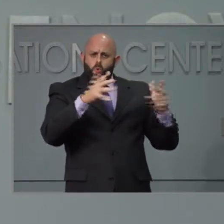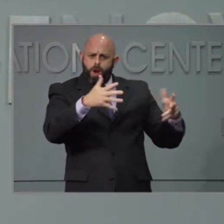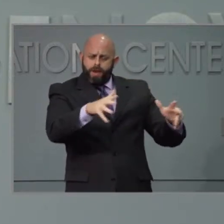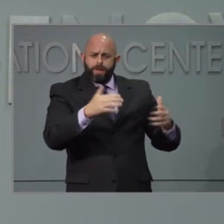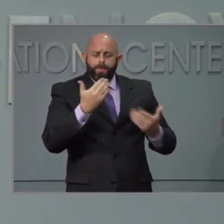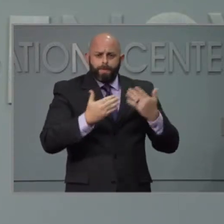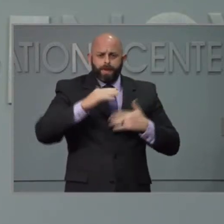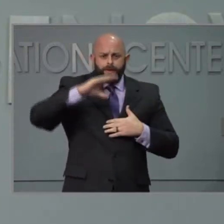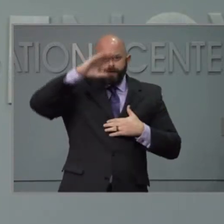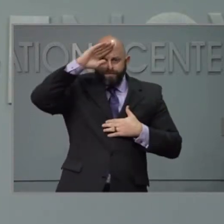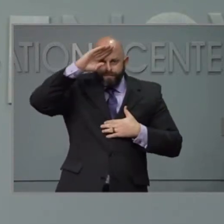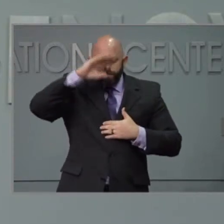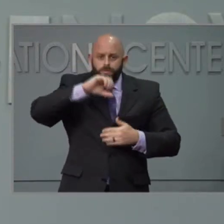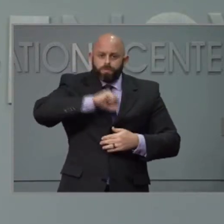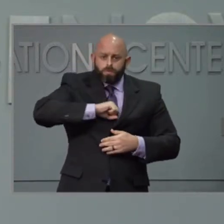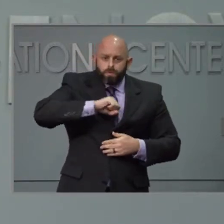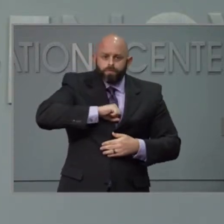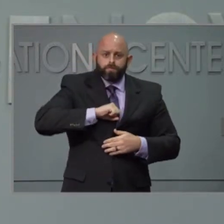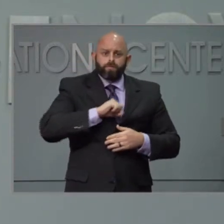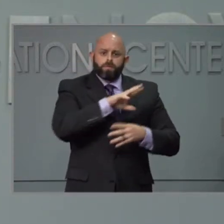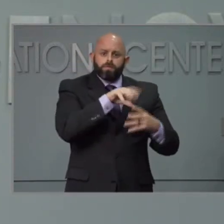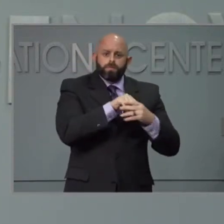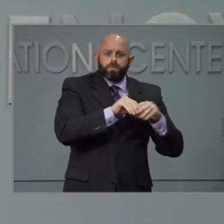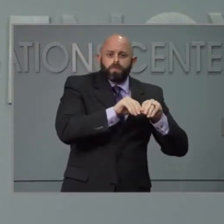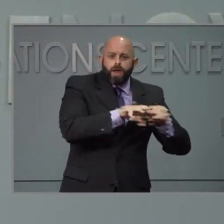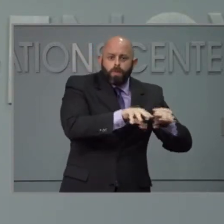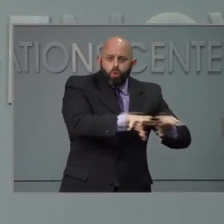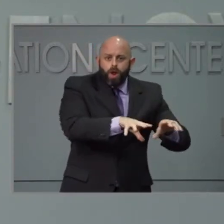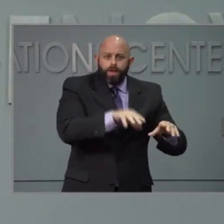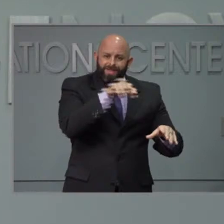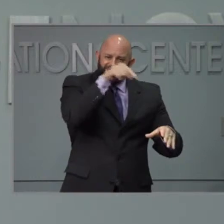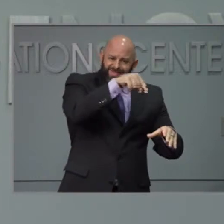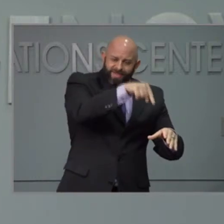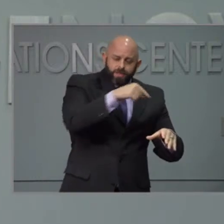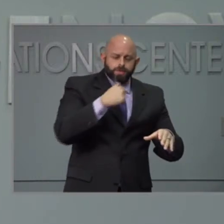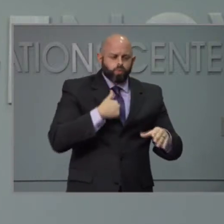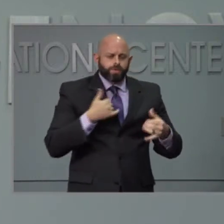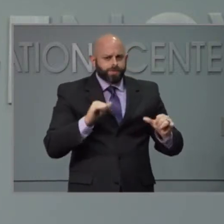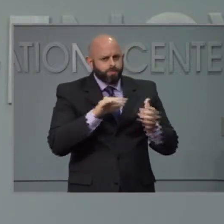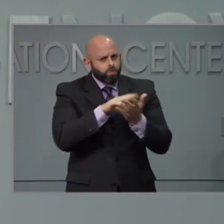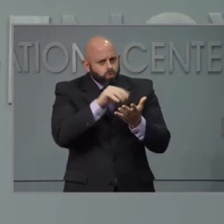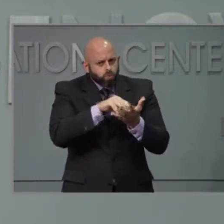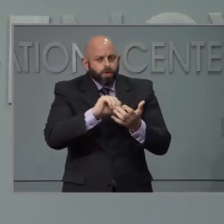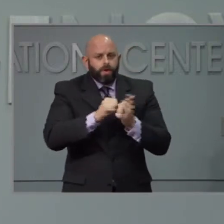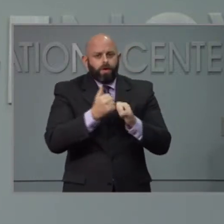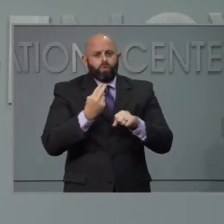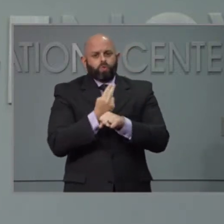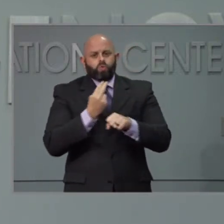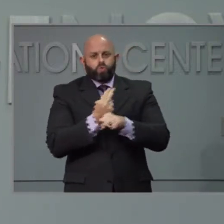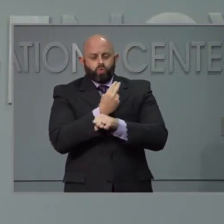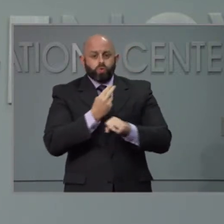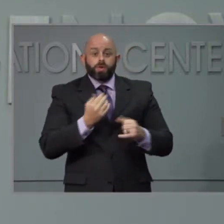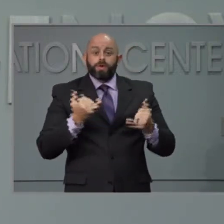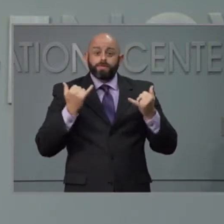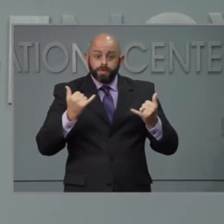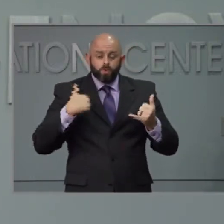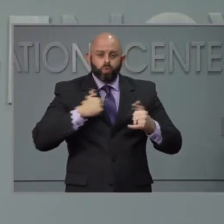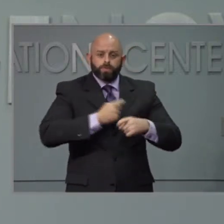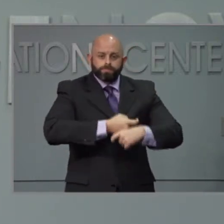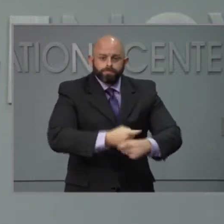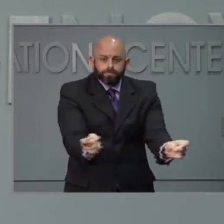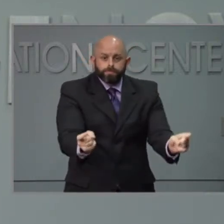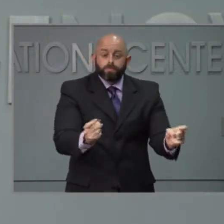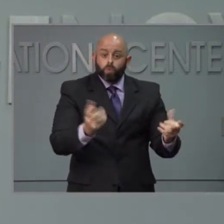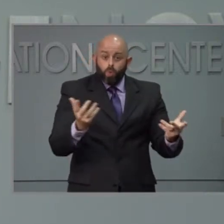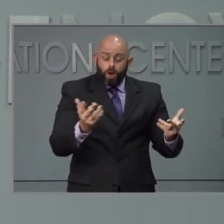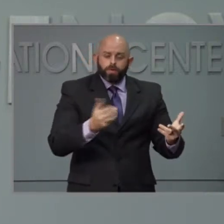an outbreak. And we are still learning about the best use of this. We are right now targeting the use of these tests to